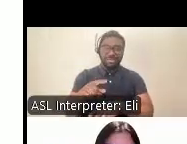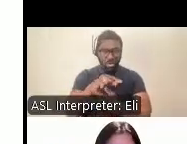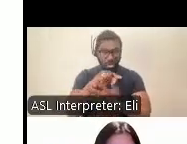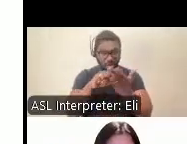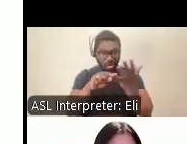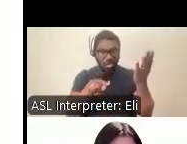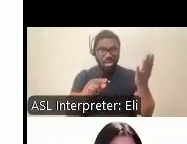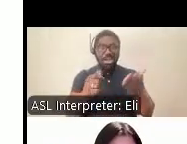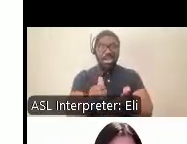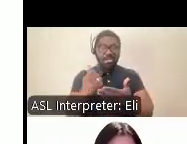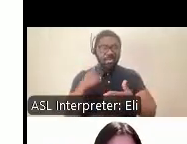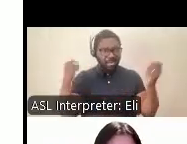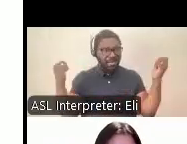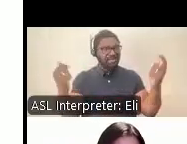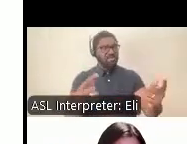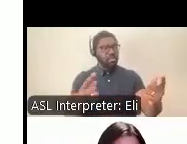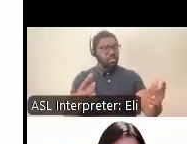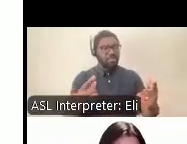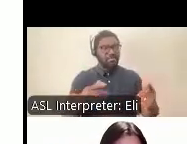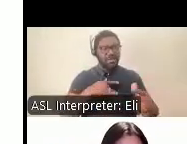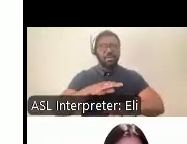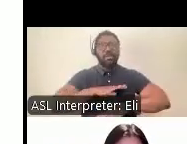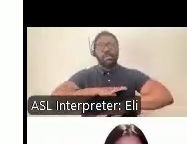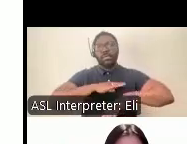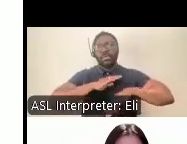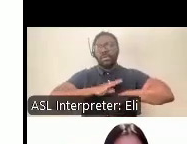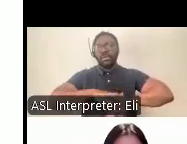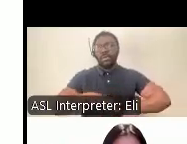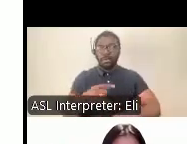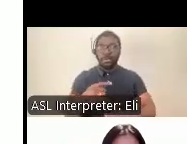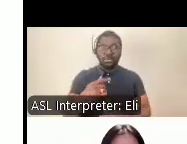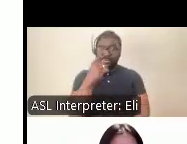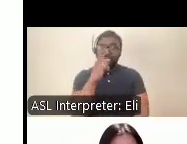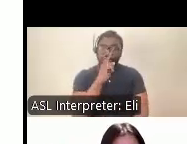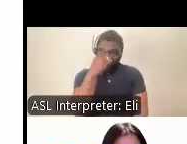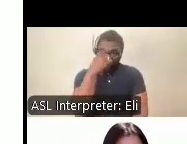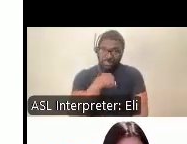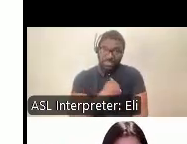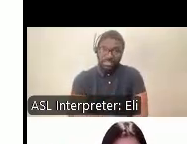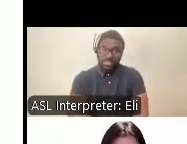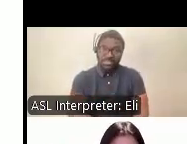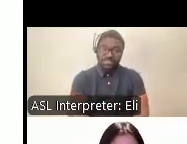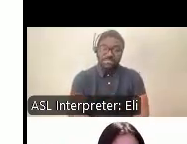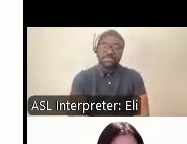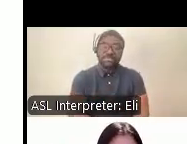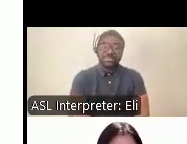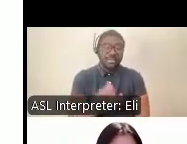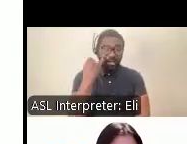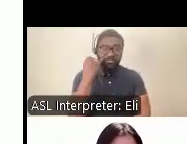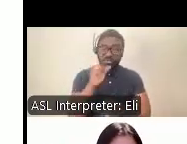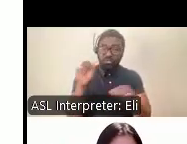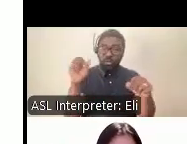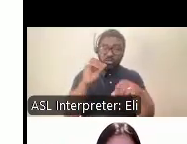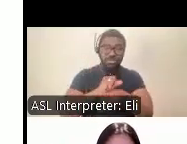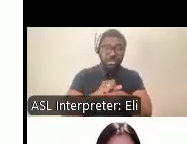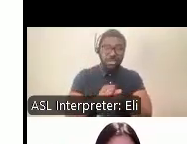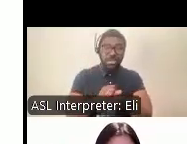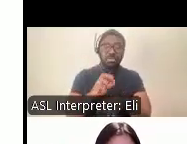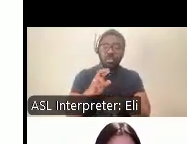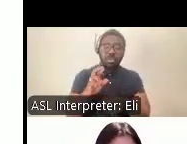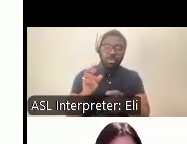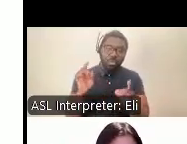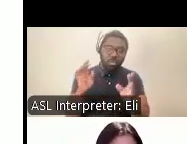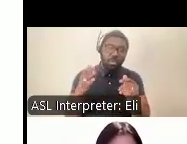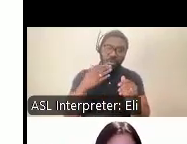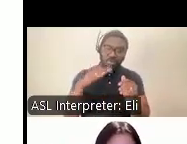which supports better mental health. I know that's true for me. But when someone's out of work or stuck in a toxic or an